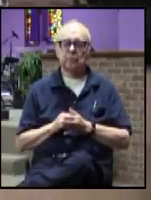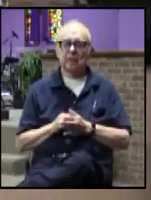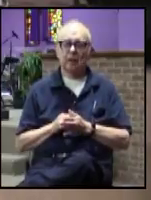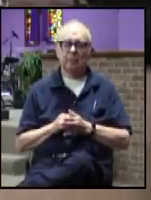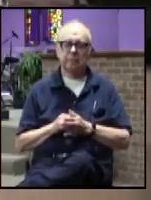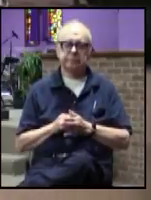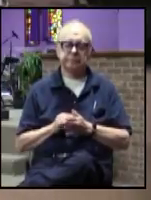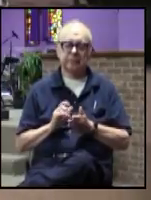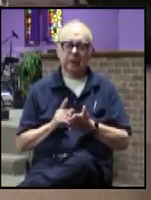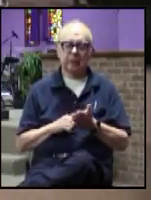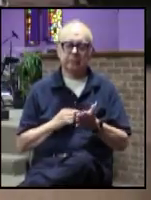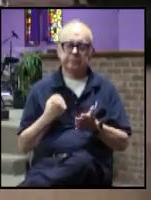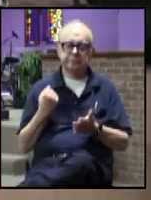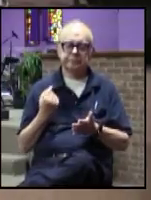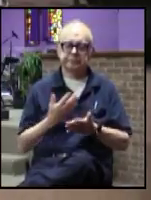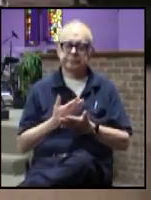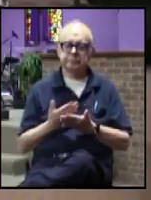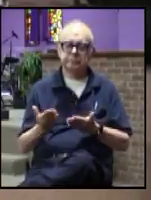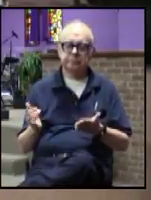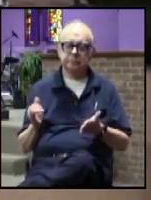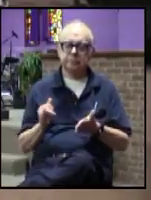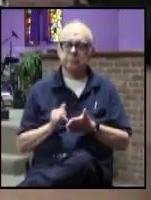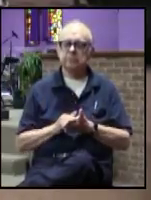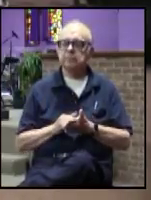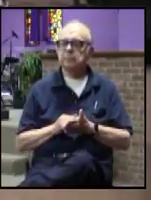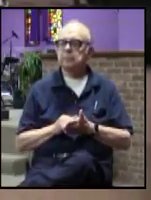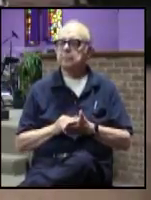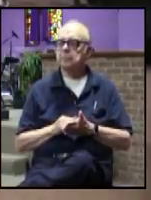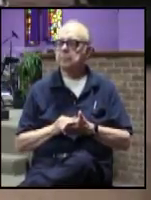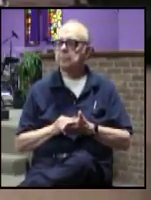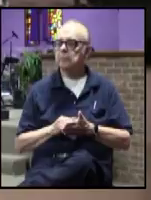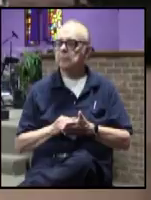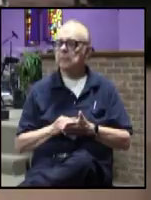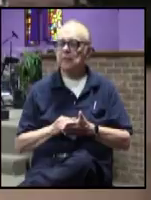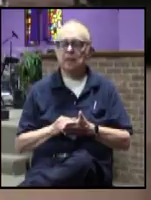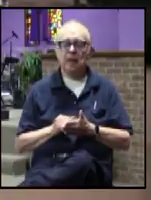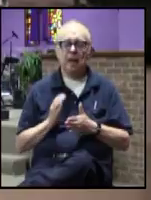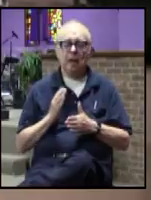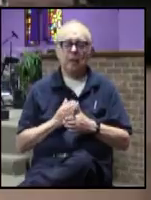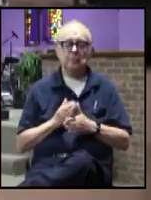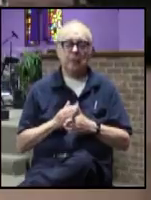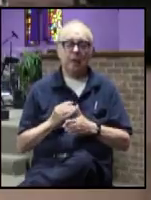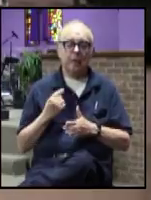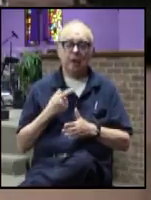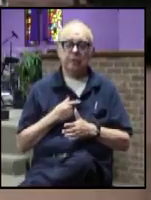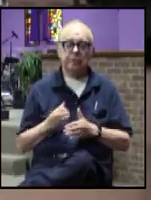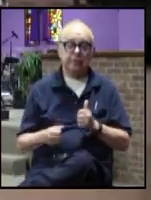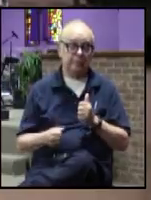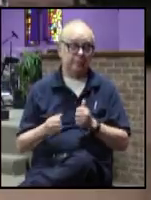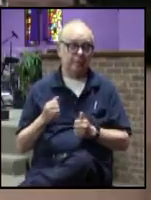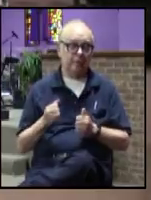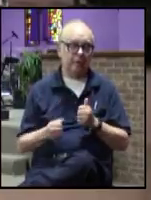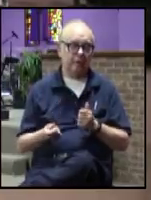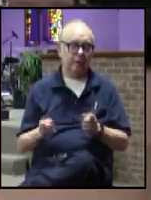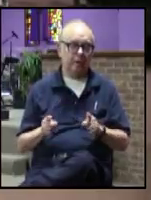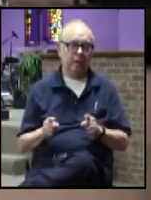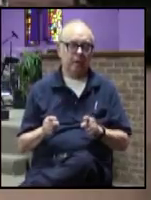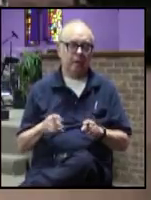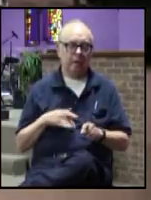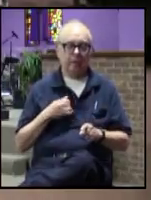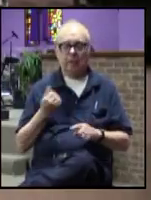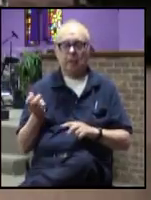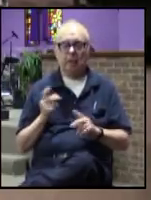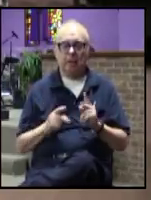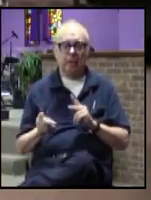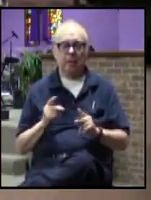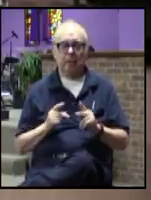that sometimes the things that really irritate us the most is when we